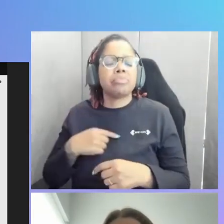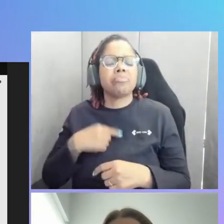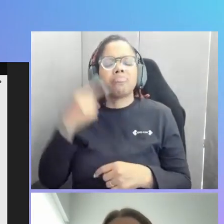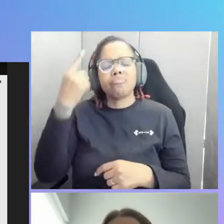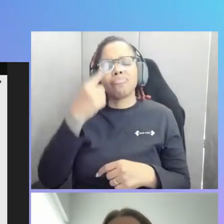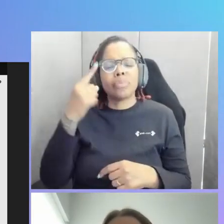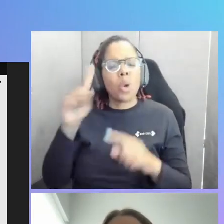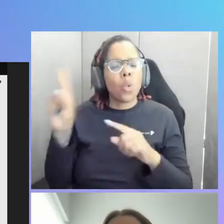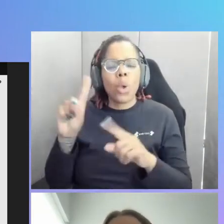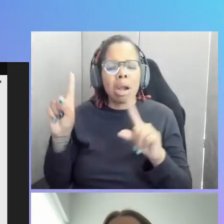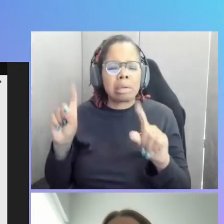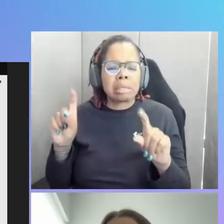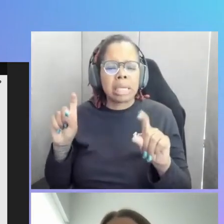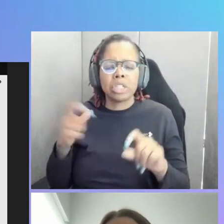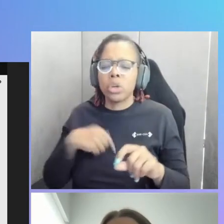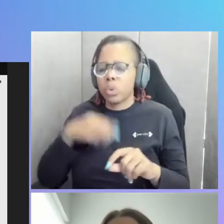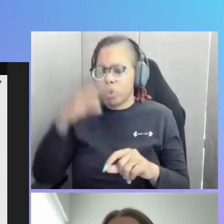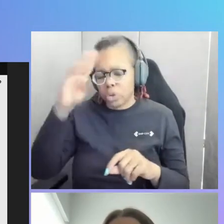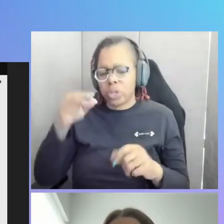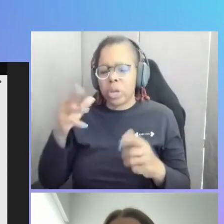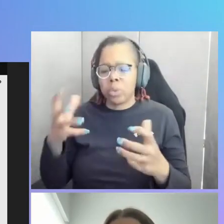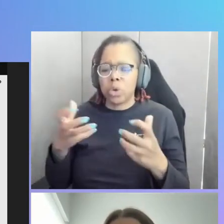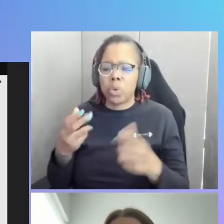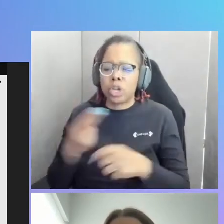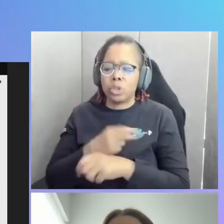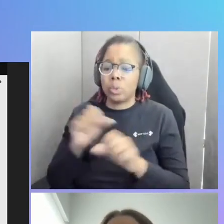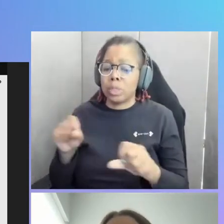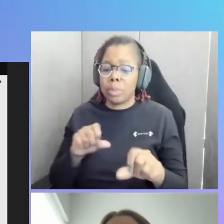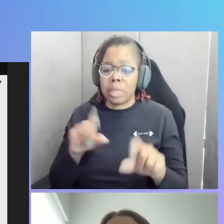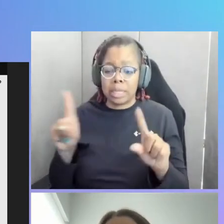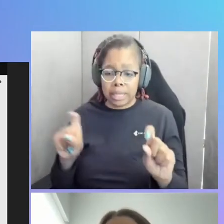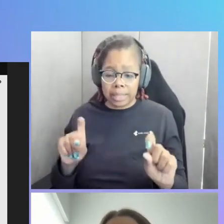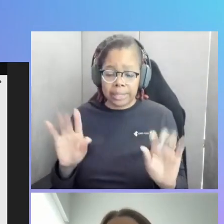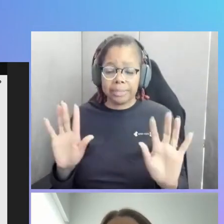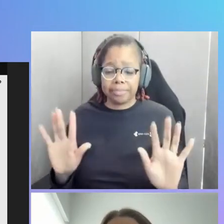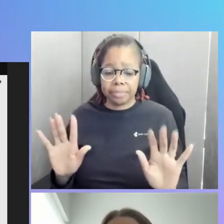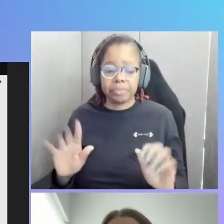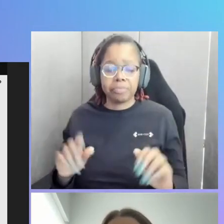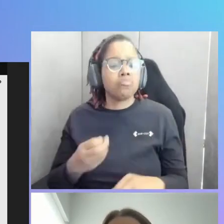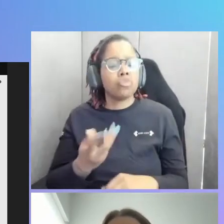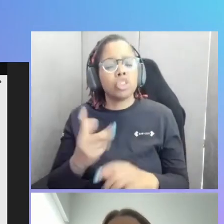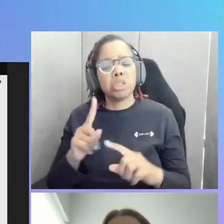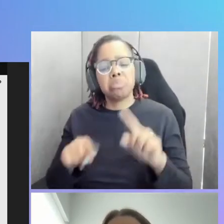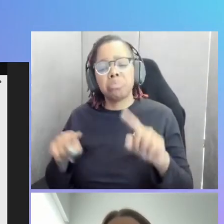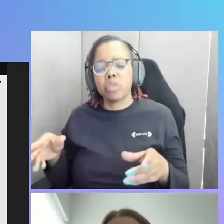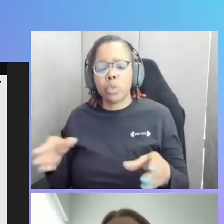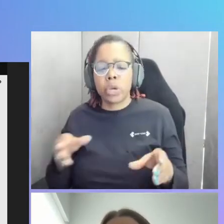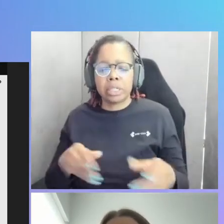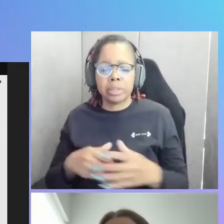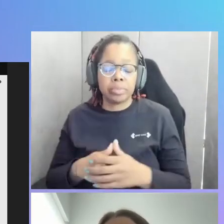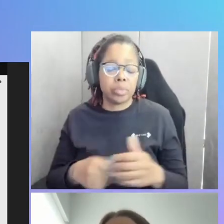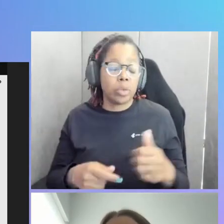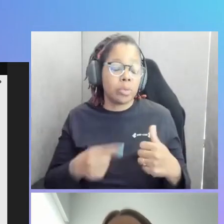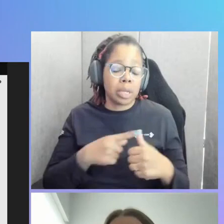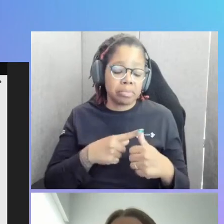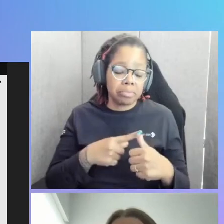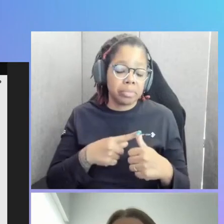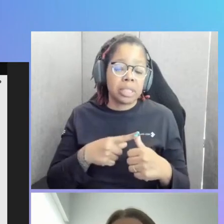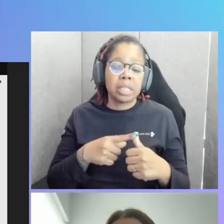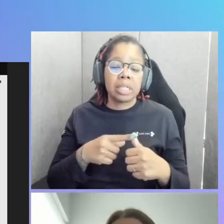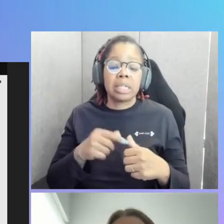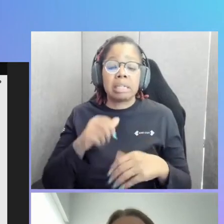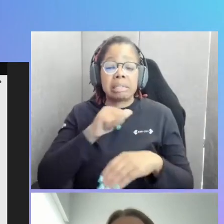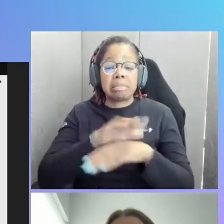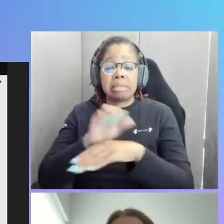testing location. So we knew we wanted to conduct usability testing. There are a couple ways to go about this. One was shipping out our